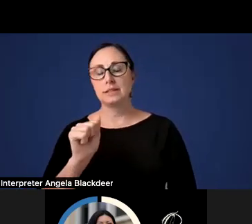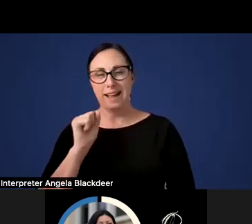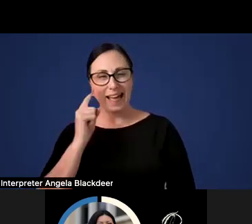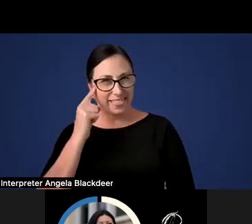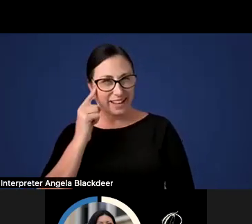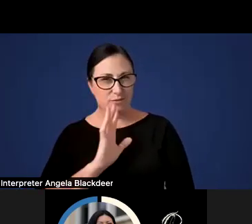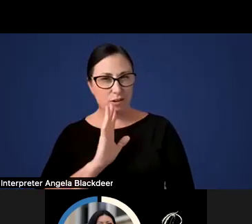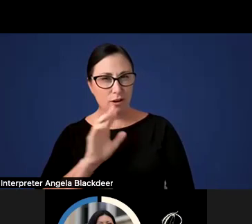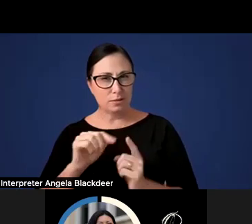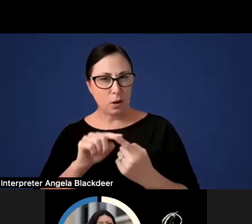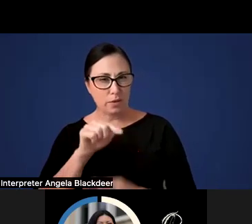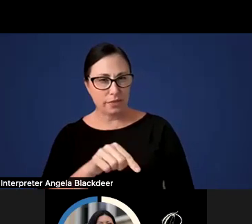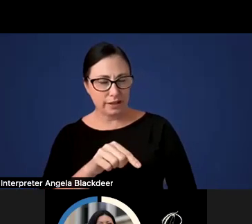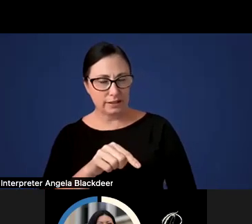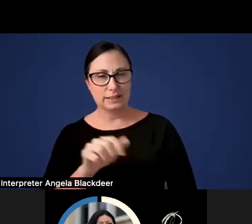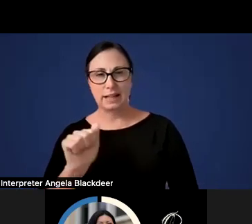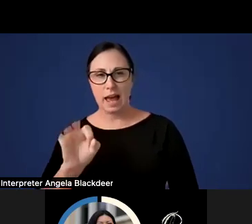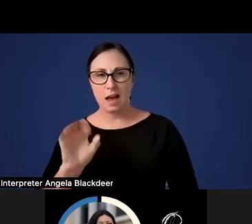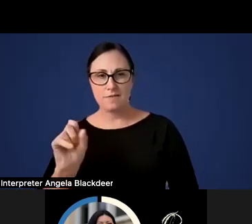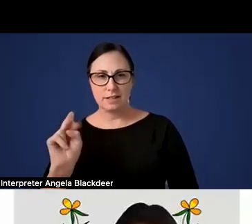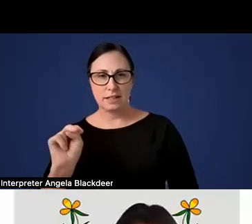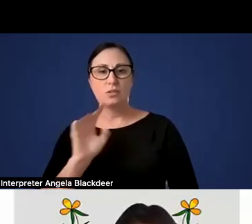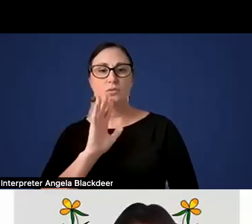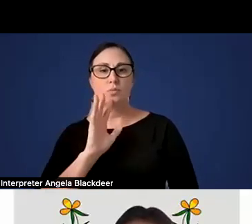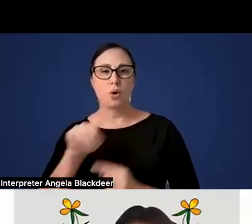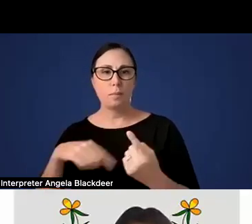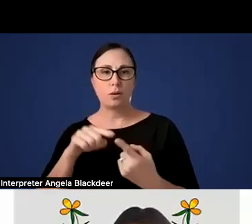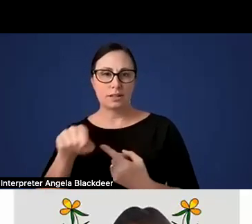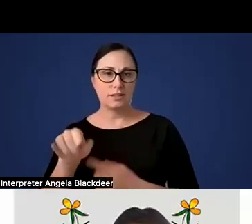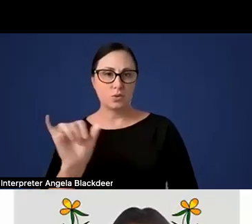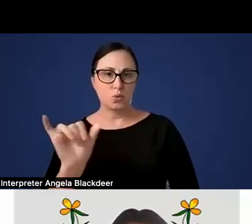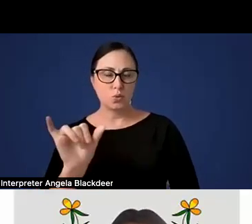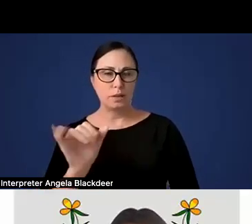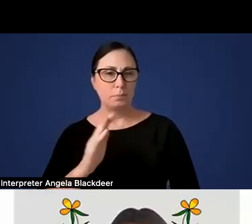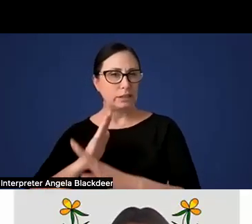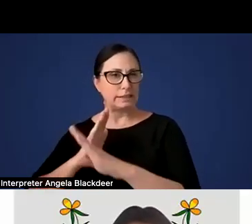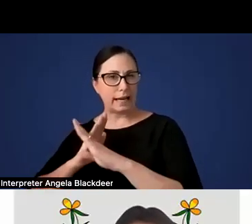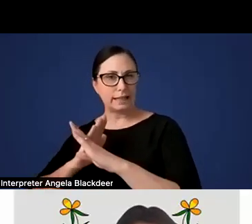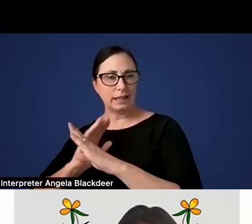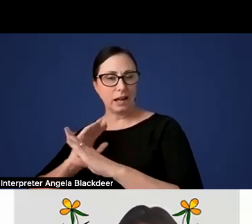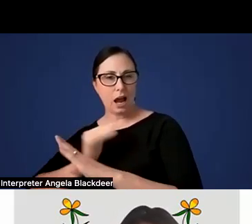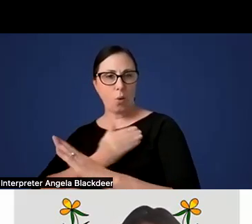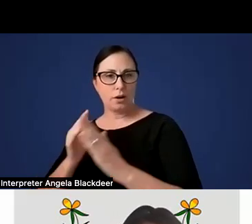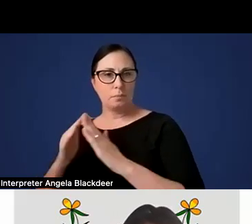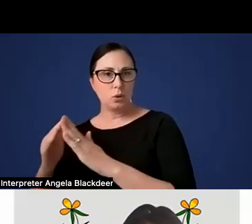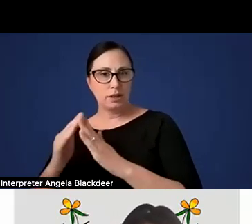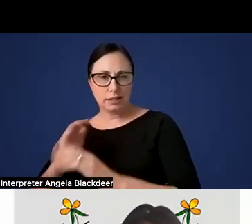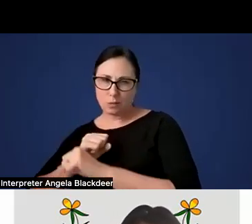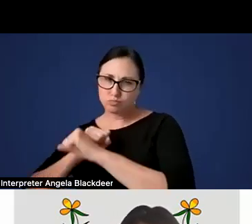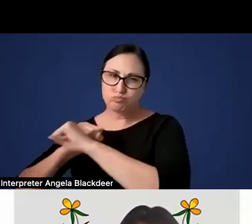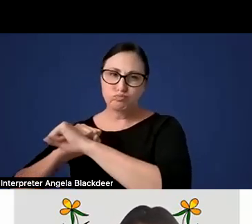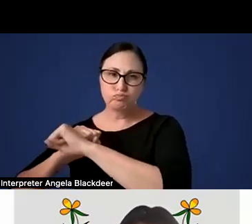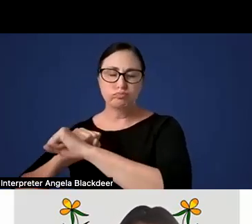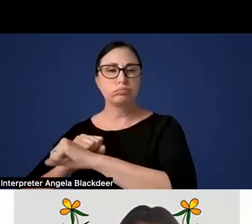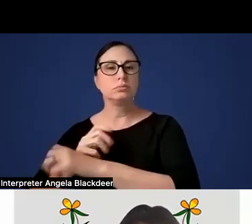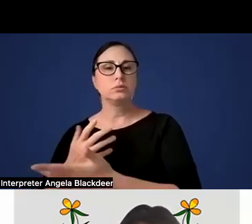about this as well, about being protective of our communities and thinking about, I'm just thinking